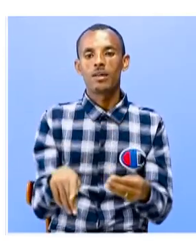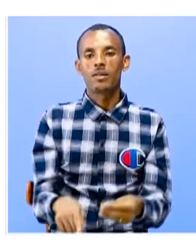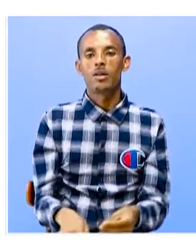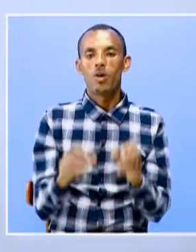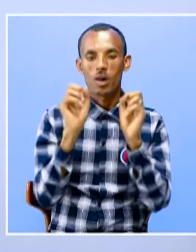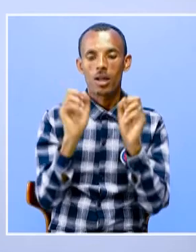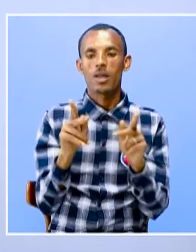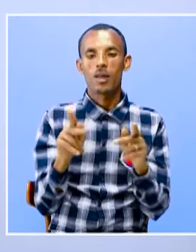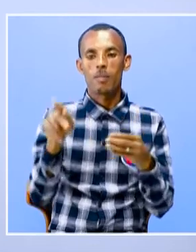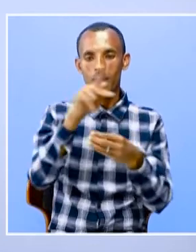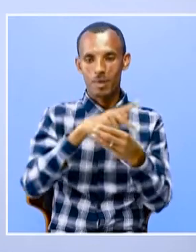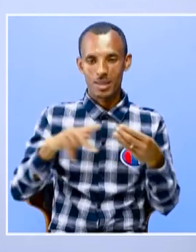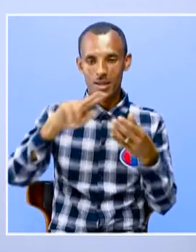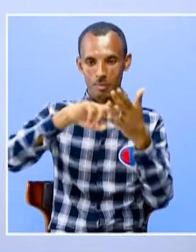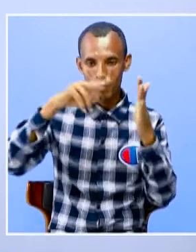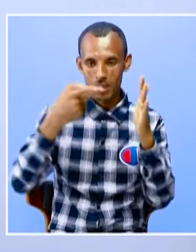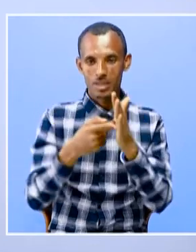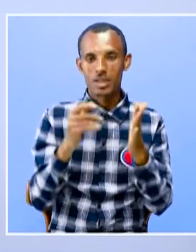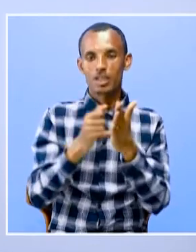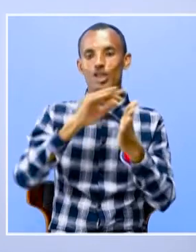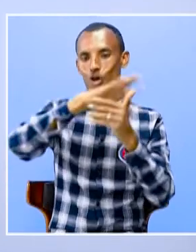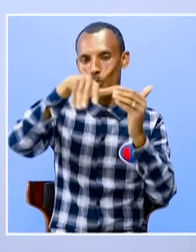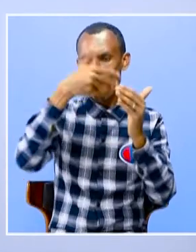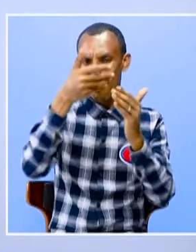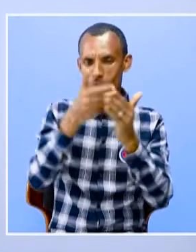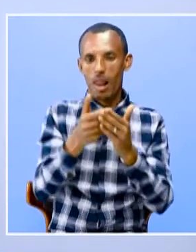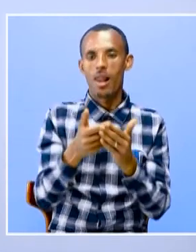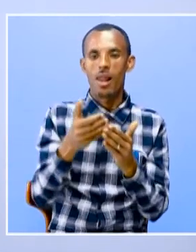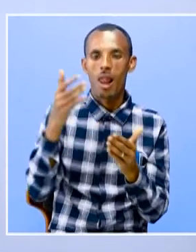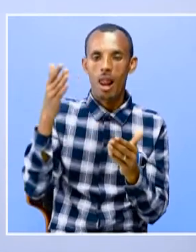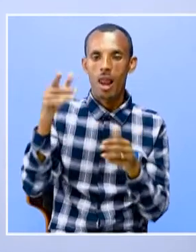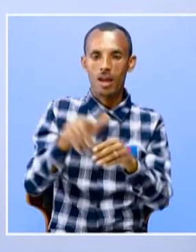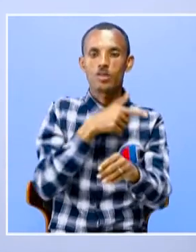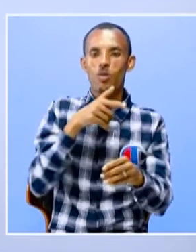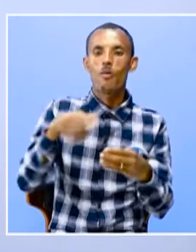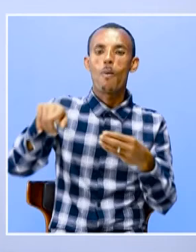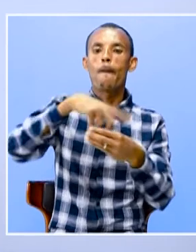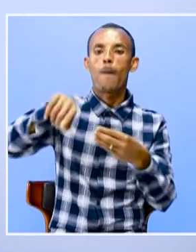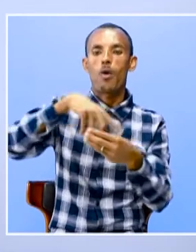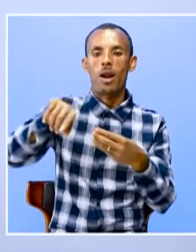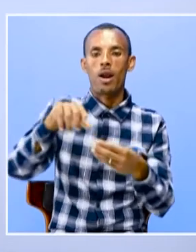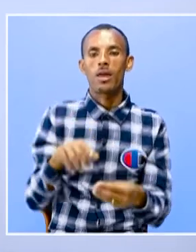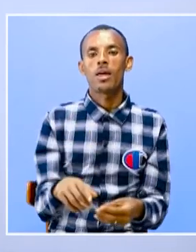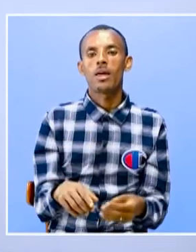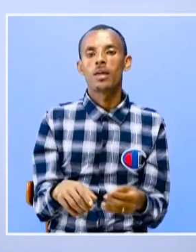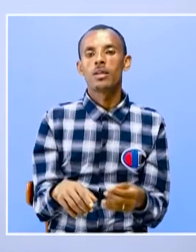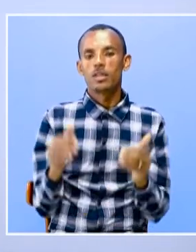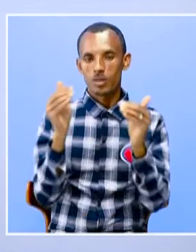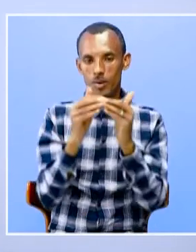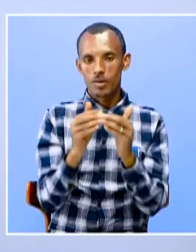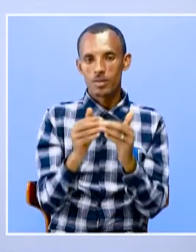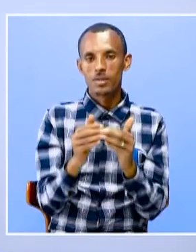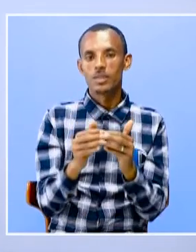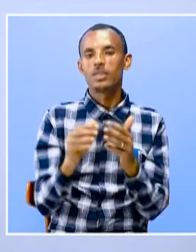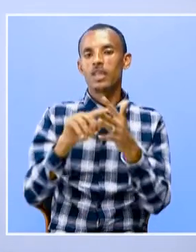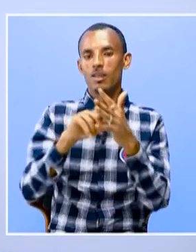Okay, perimeter is the total length of the boundary of this region. So simply perimeter is equal to start